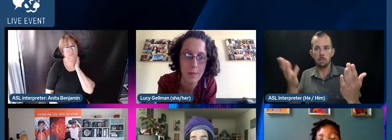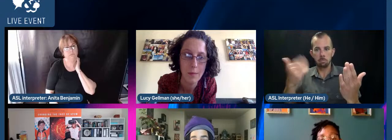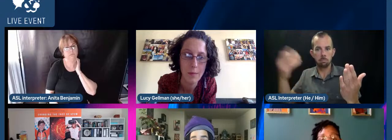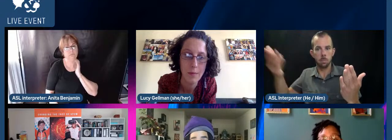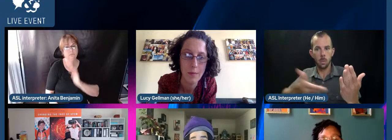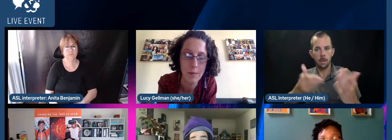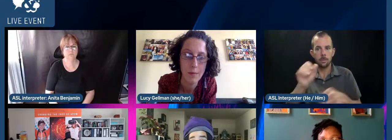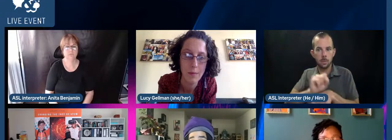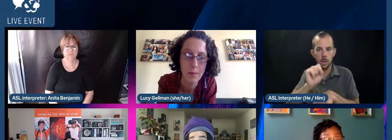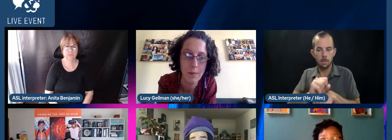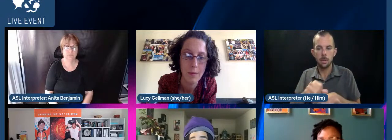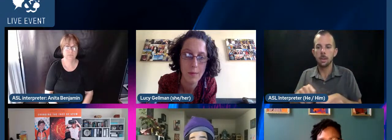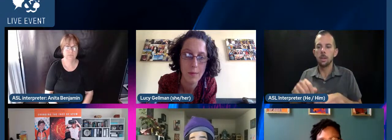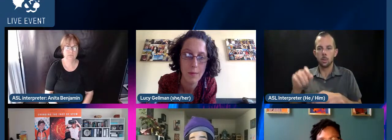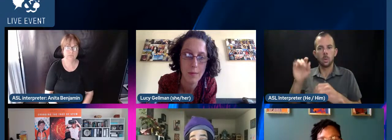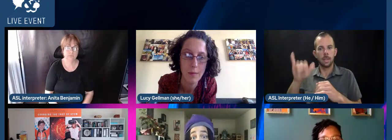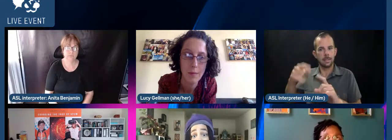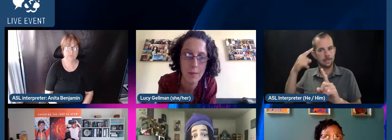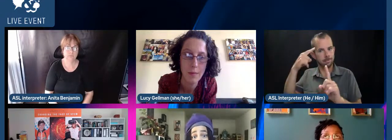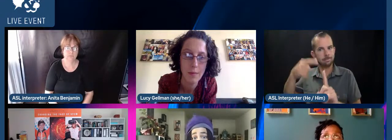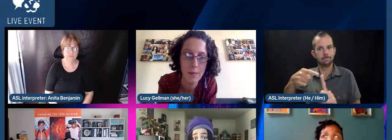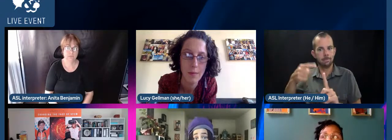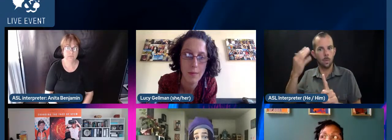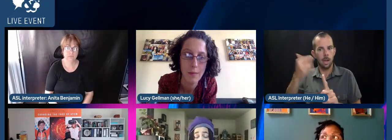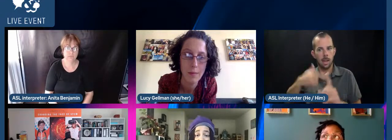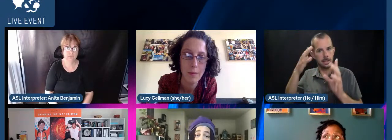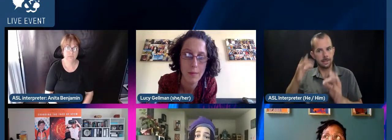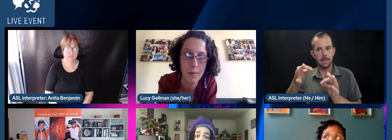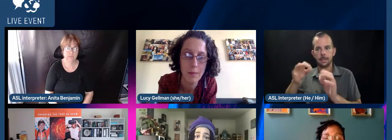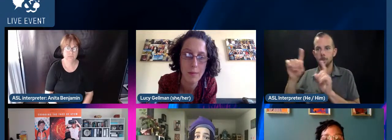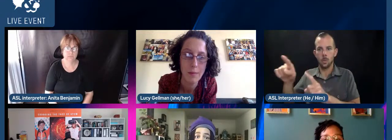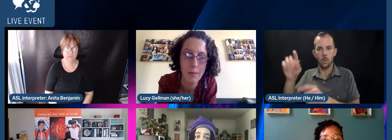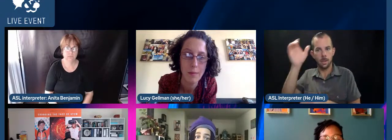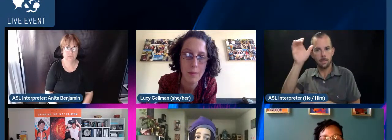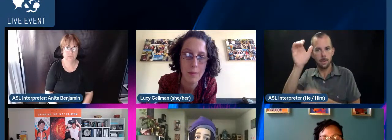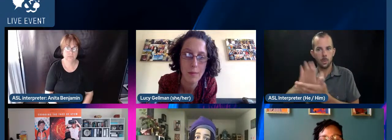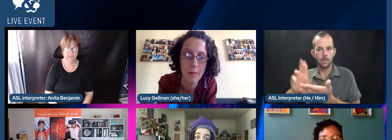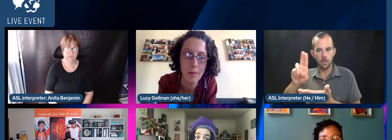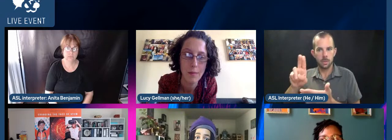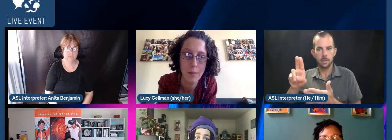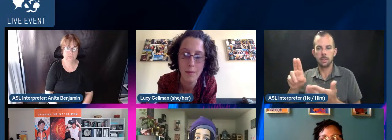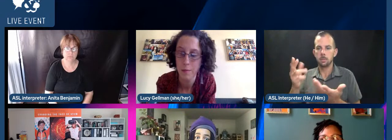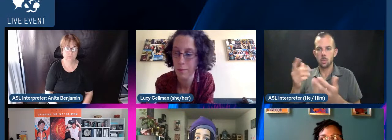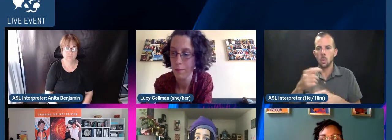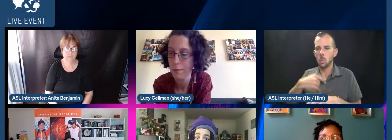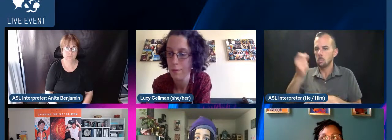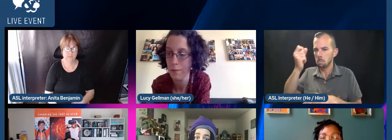cynical. And you know, like I get that. But like at the same time, right? Like